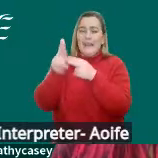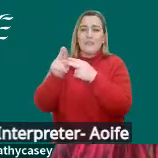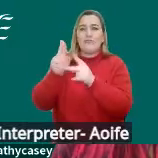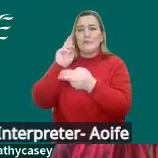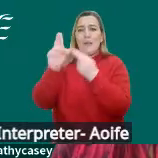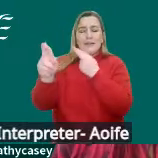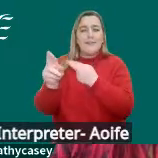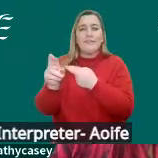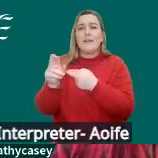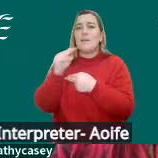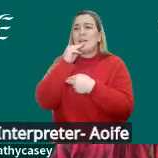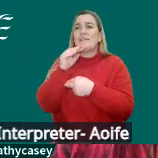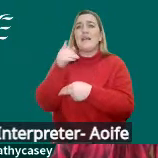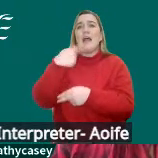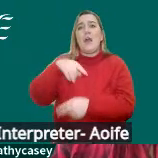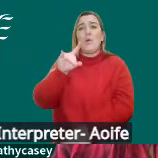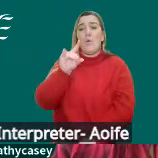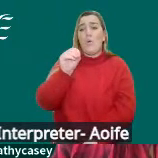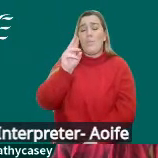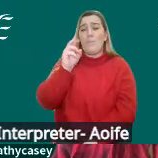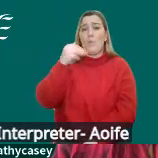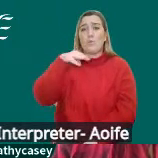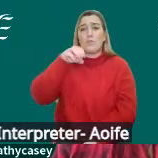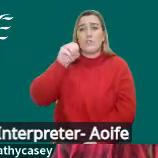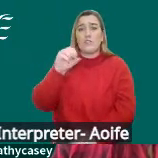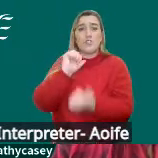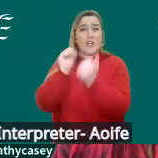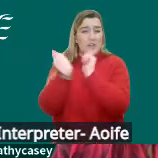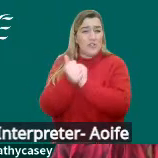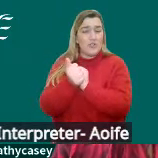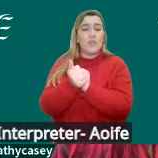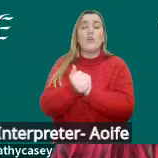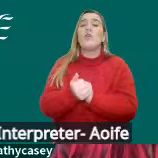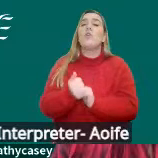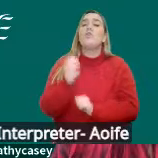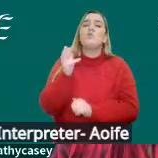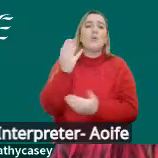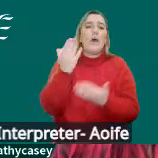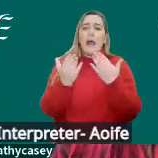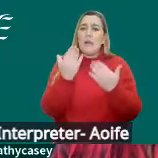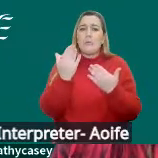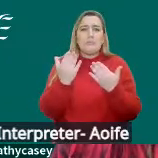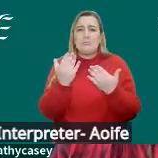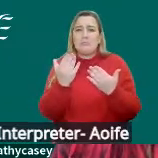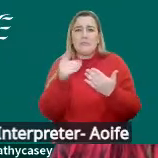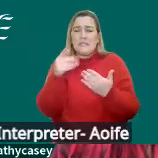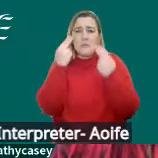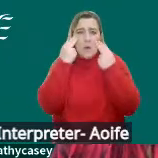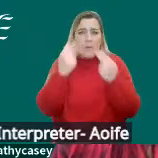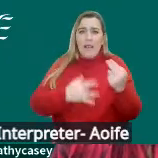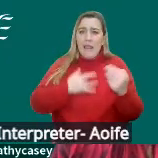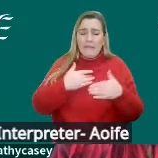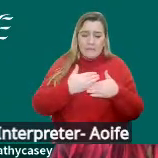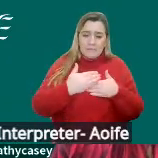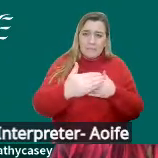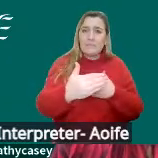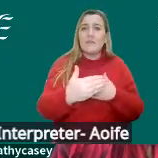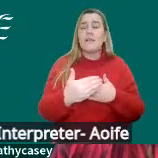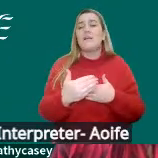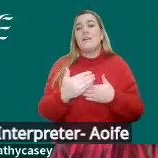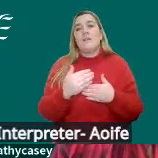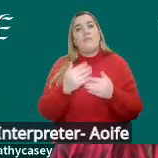hormone deficiency. So why all the fuss if it's supposed to be a normal life stage? Unfortunately, for a lot of people, there can be